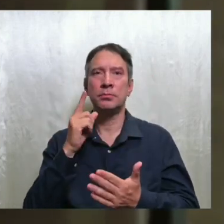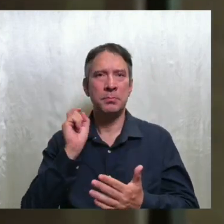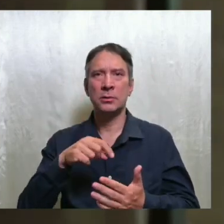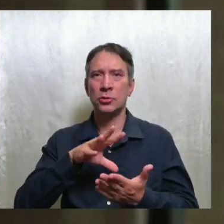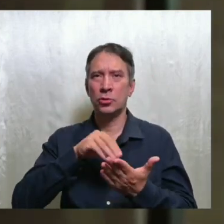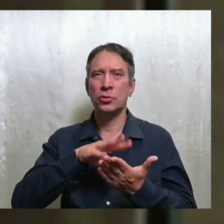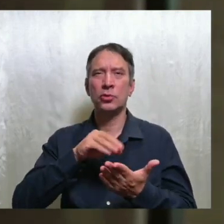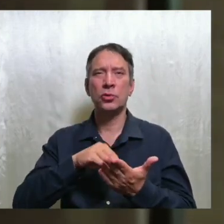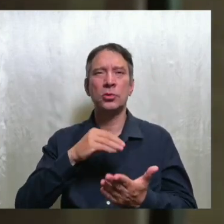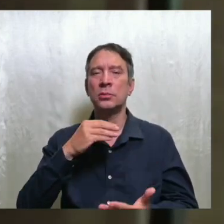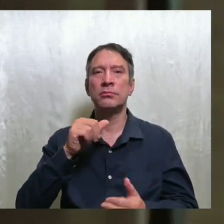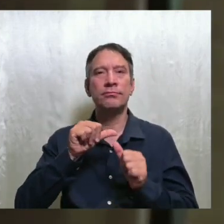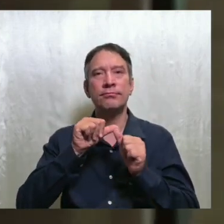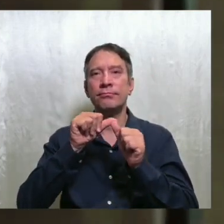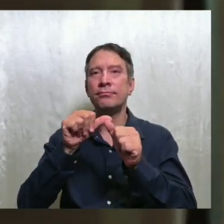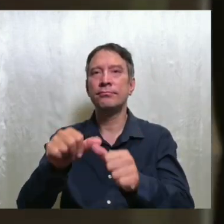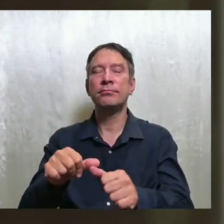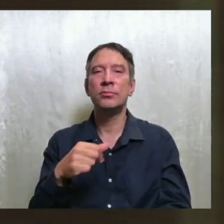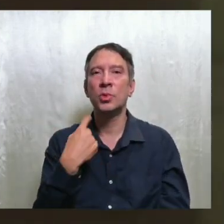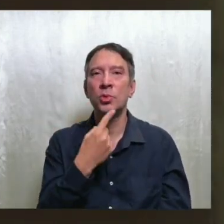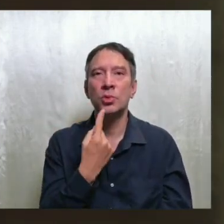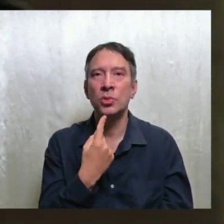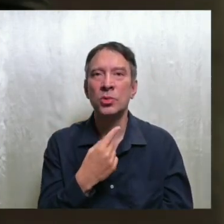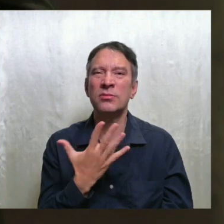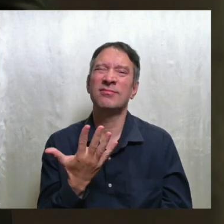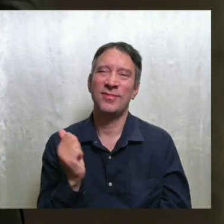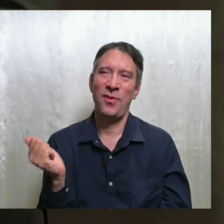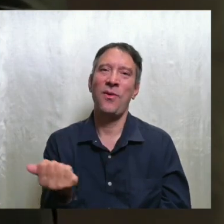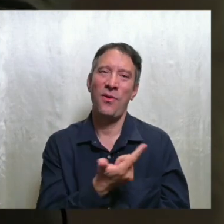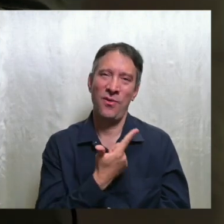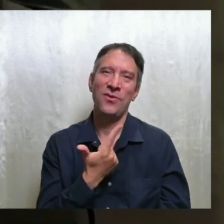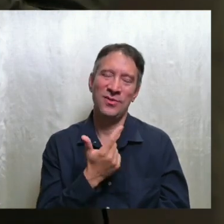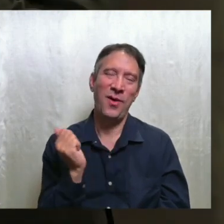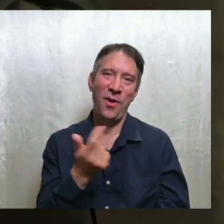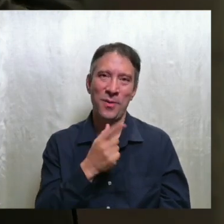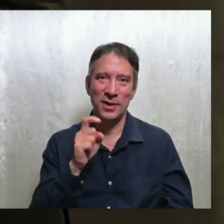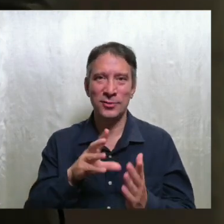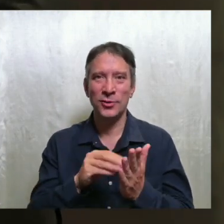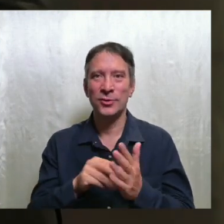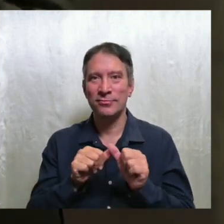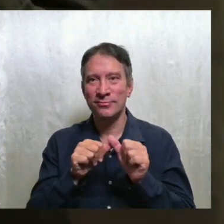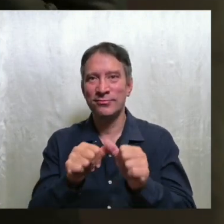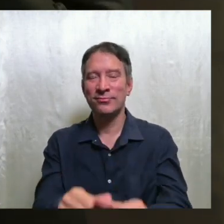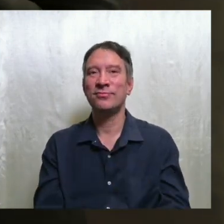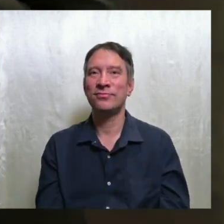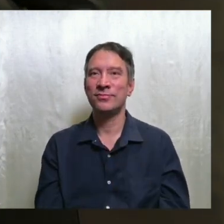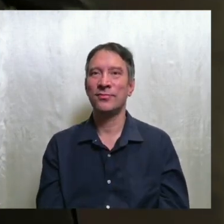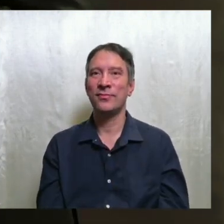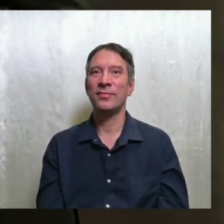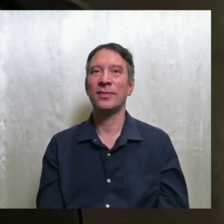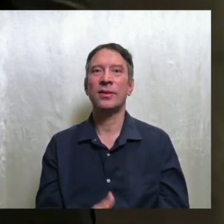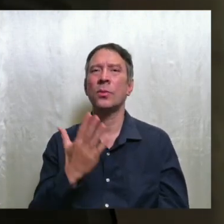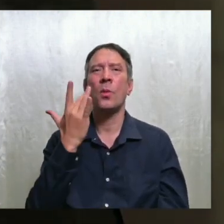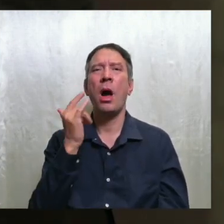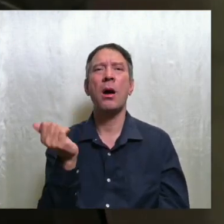Why? Why are we still learning, right? Each one of us have our own motivations behind